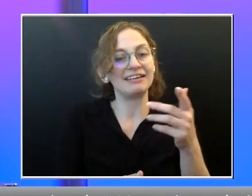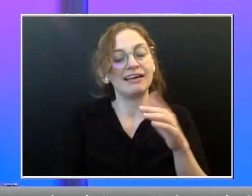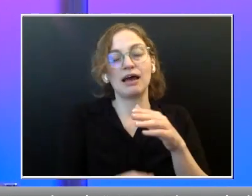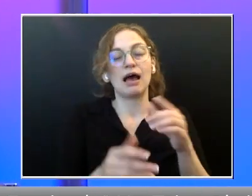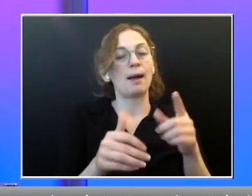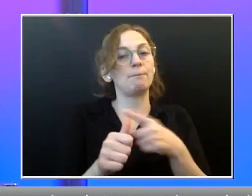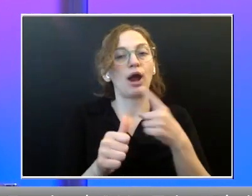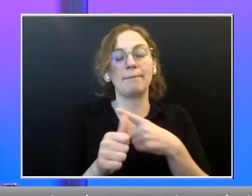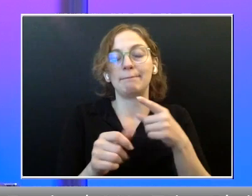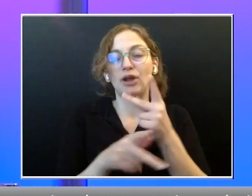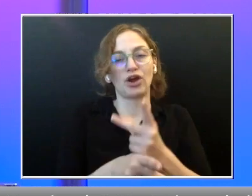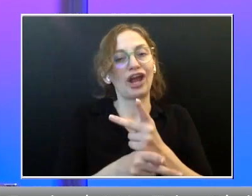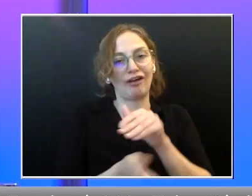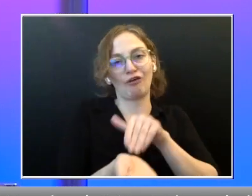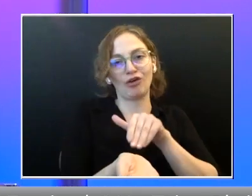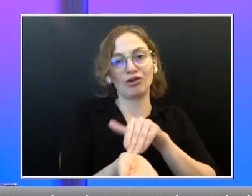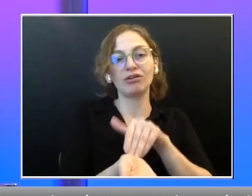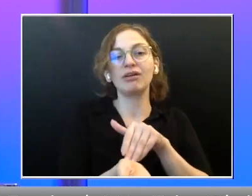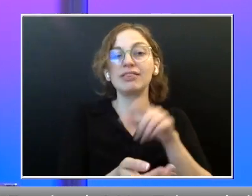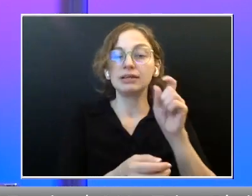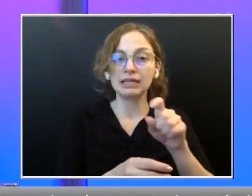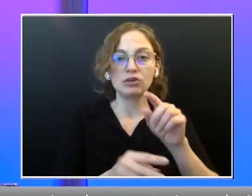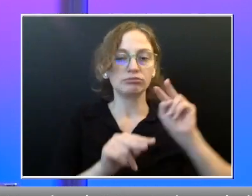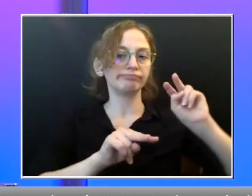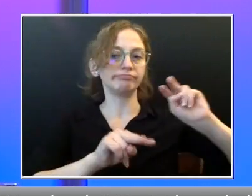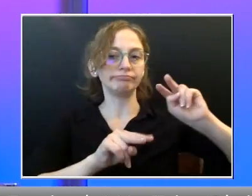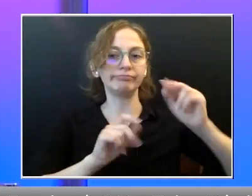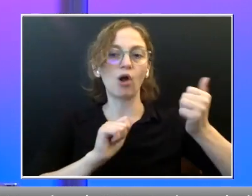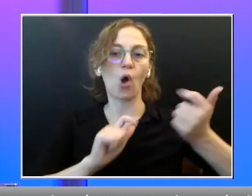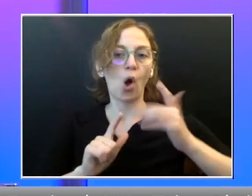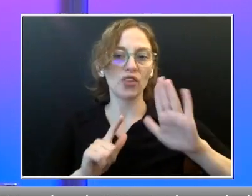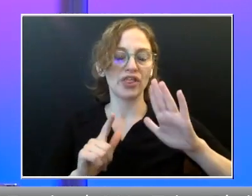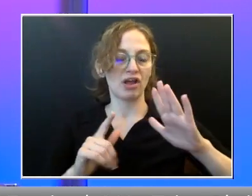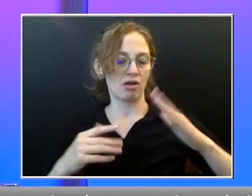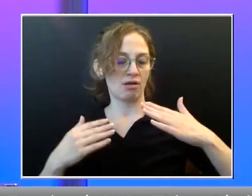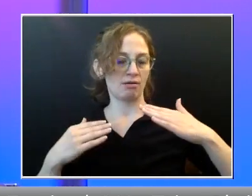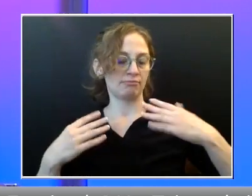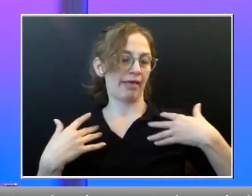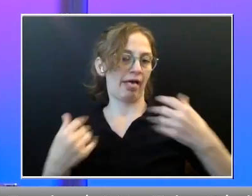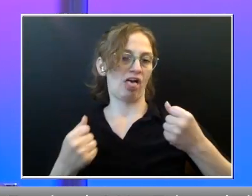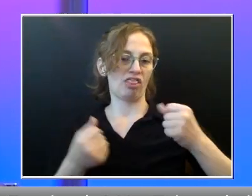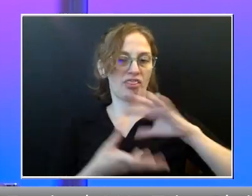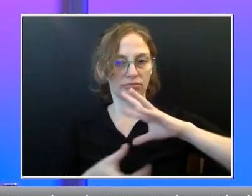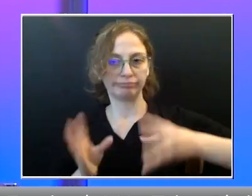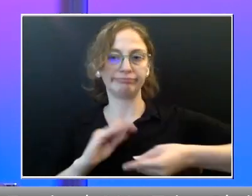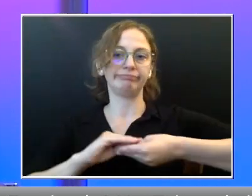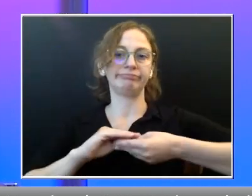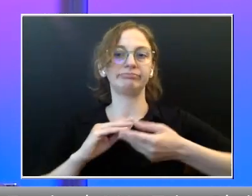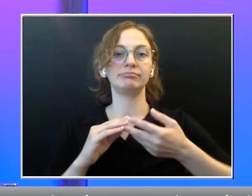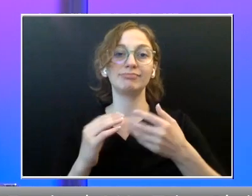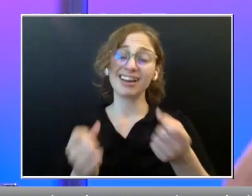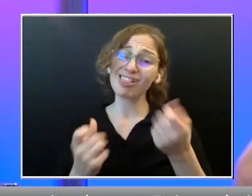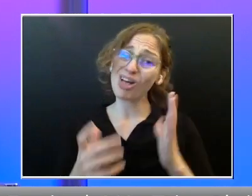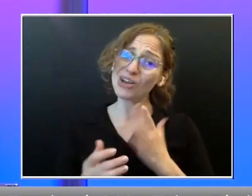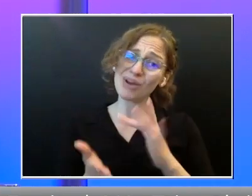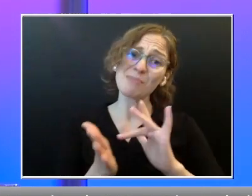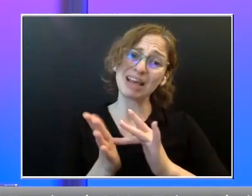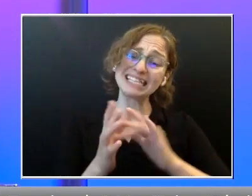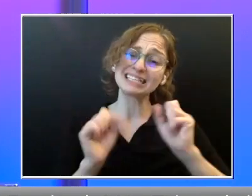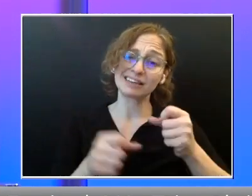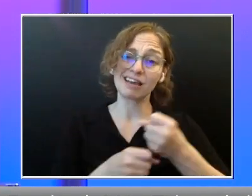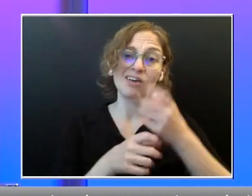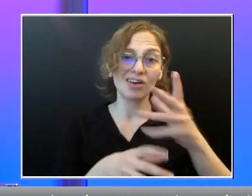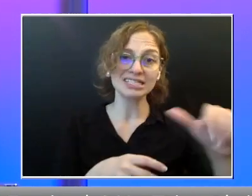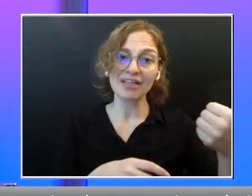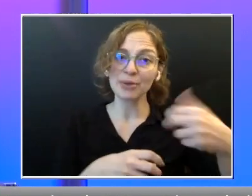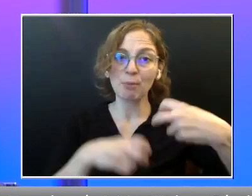health conditions, all the other screening. But yeah, a lot of the medicines that we prescribe to patients can cause problems like hypertension, can cause